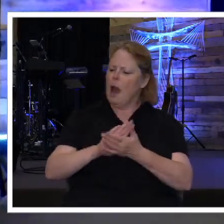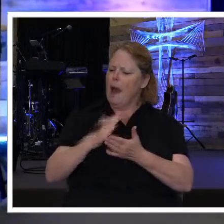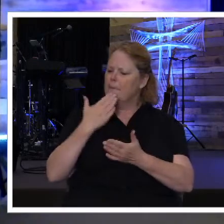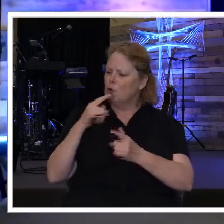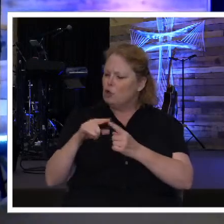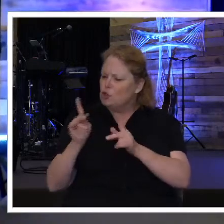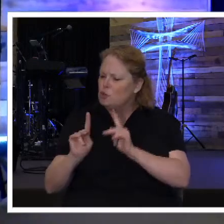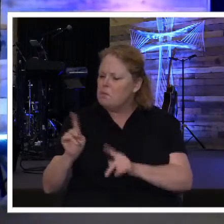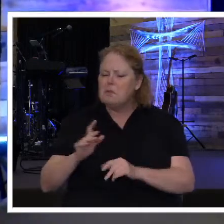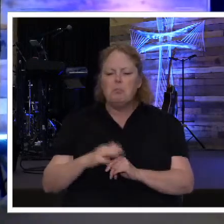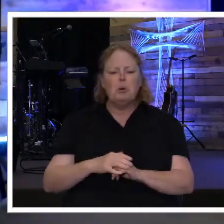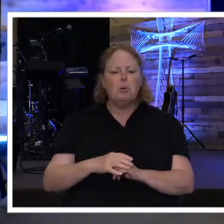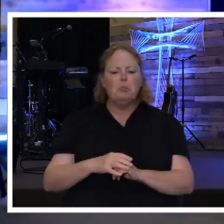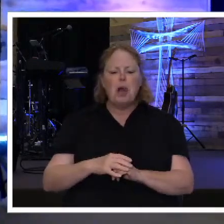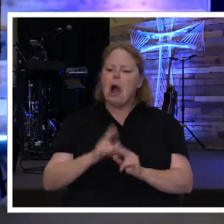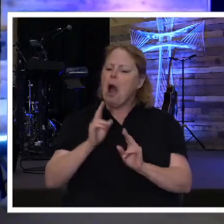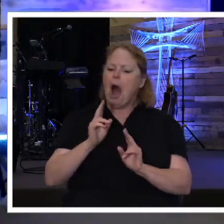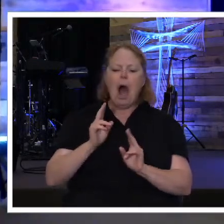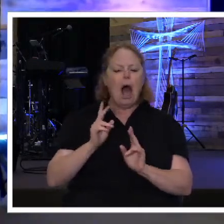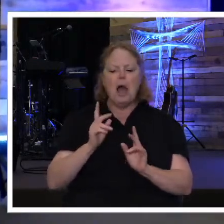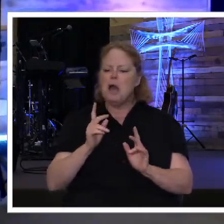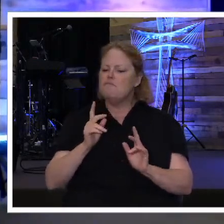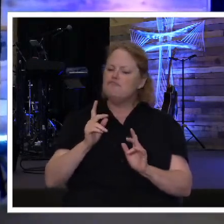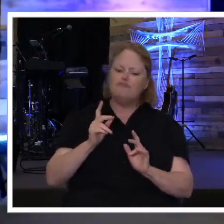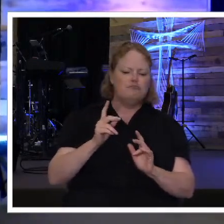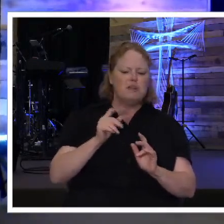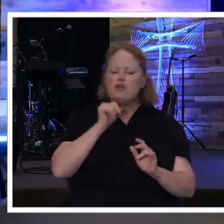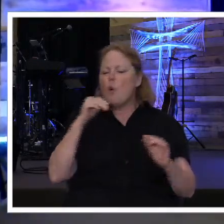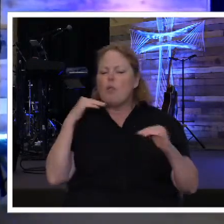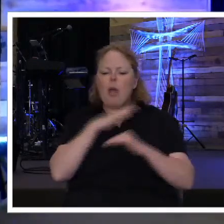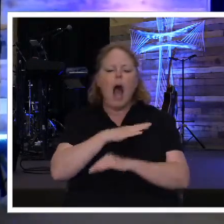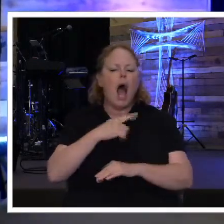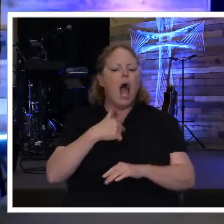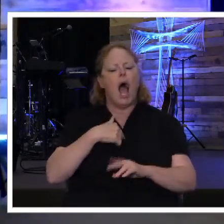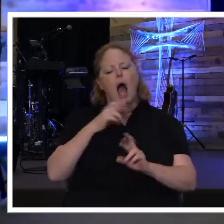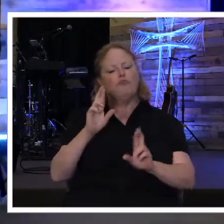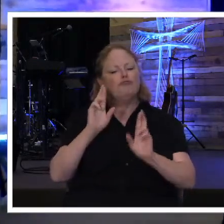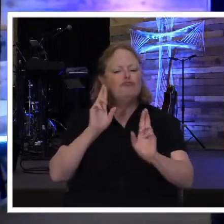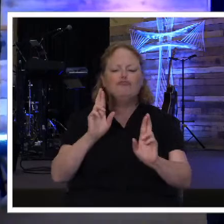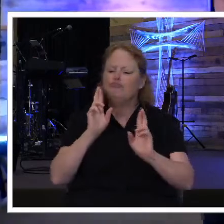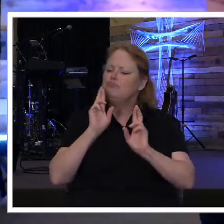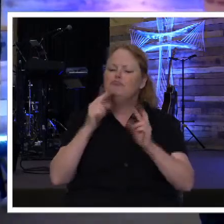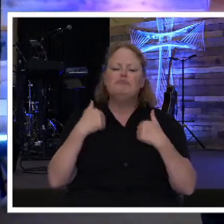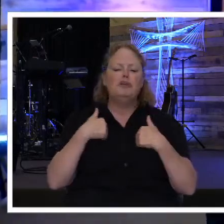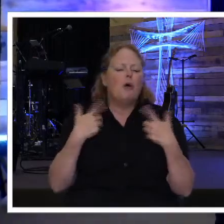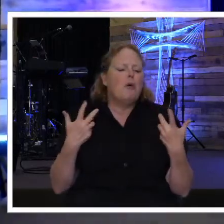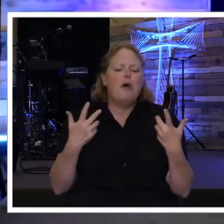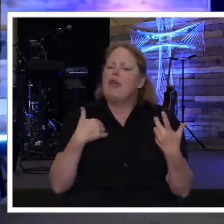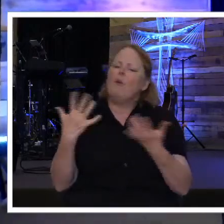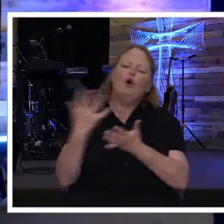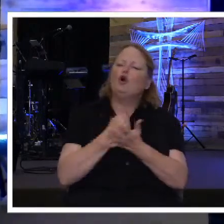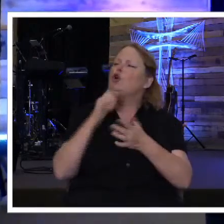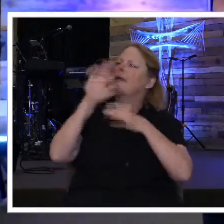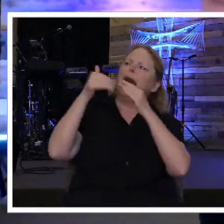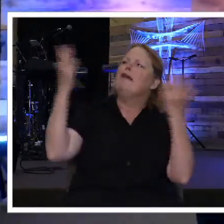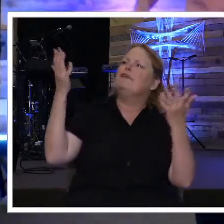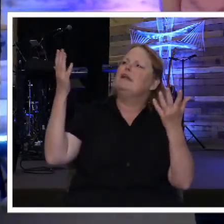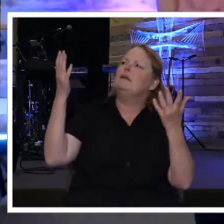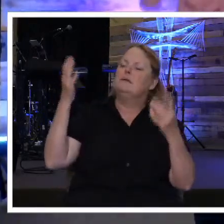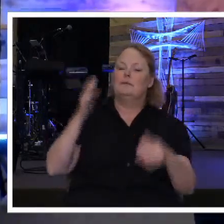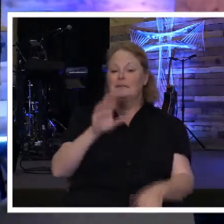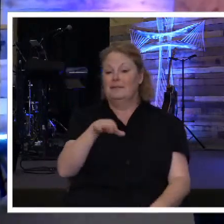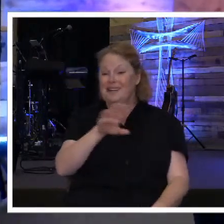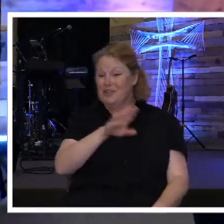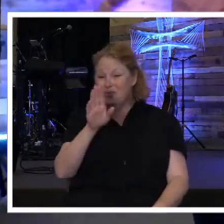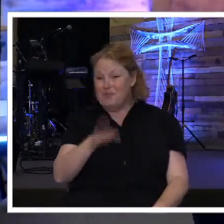I do, the way that I am honorable and the way that I do things is going to earn for me a place in heaven. Here's the problem. You never know what